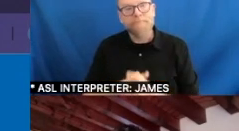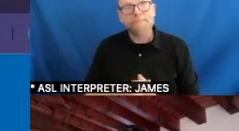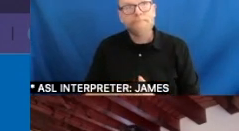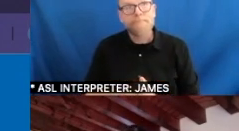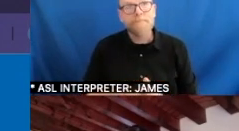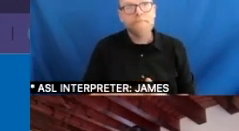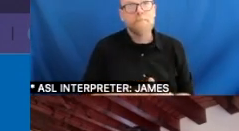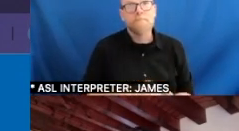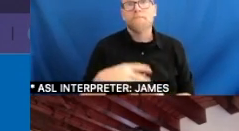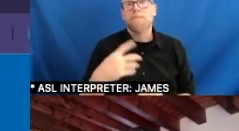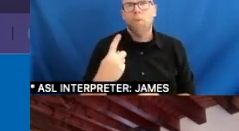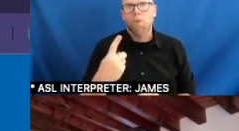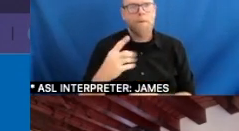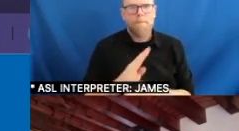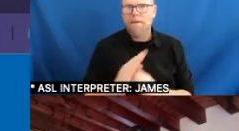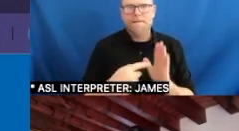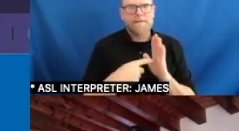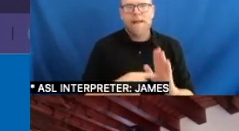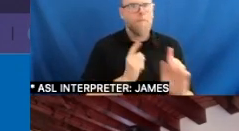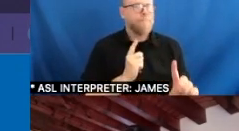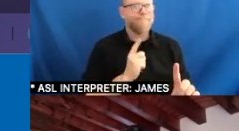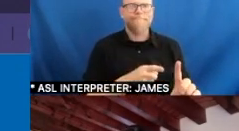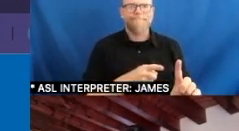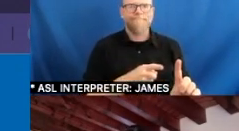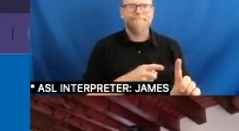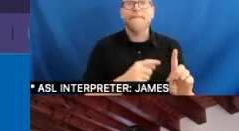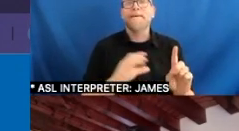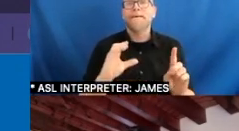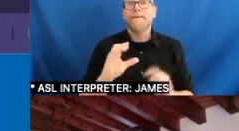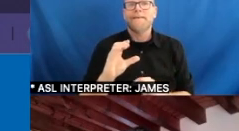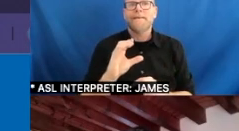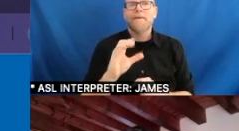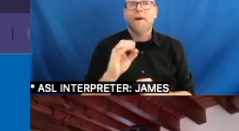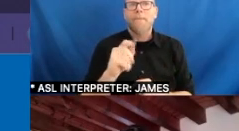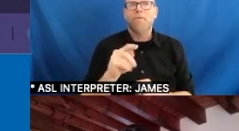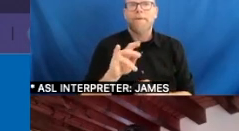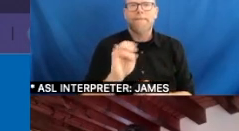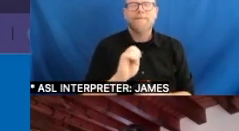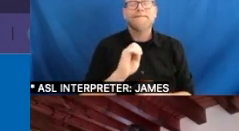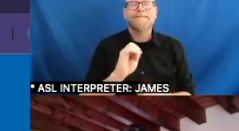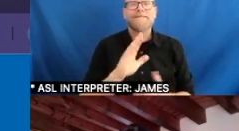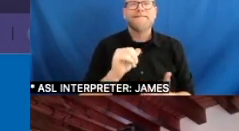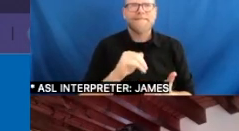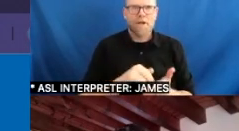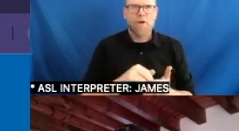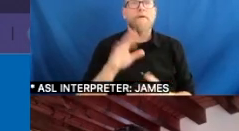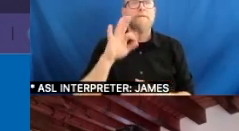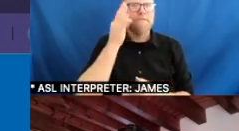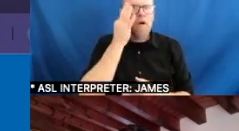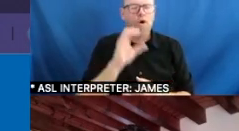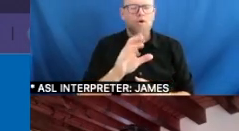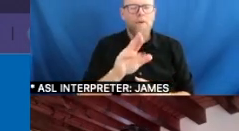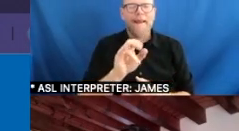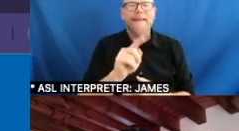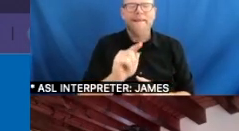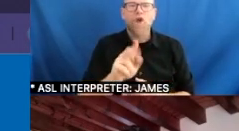And one example that I like to point to is the Cooperative Center Federal Credit Union in Berkeley, California. And I